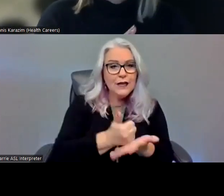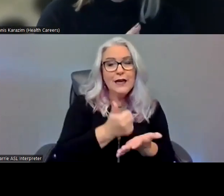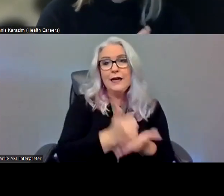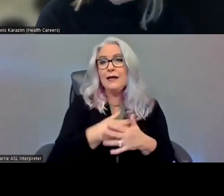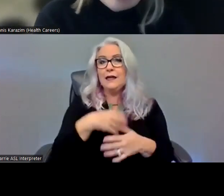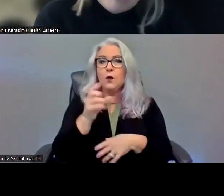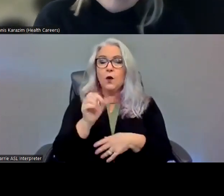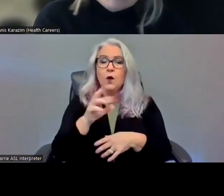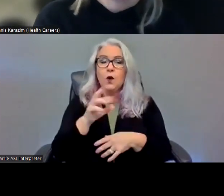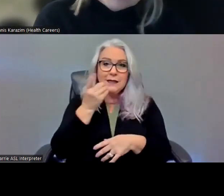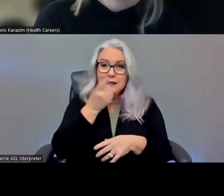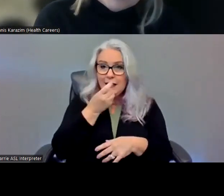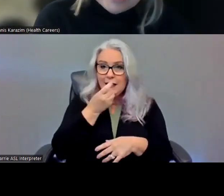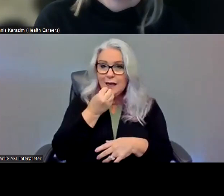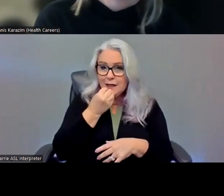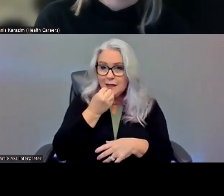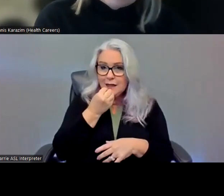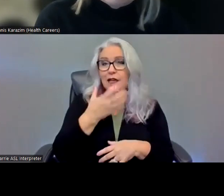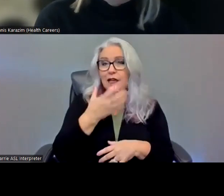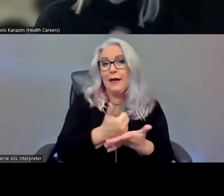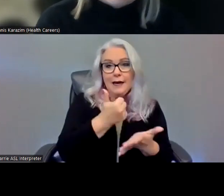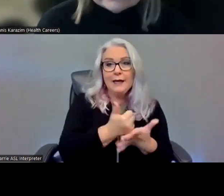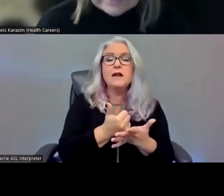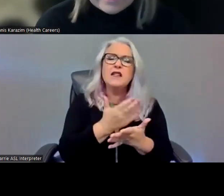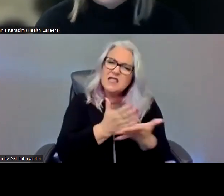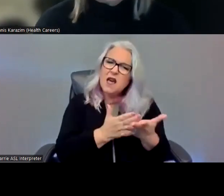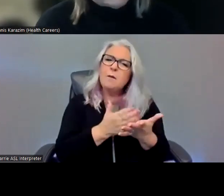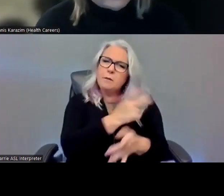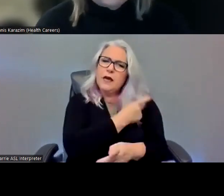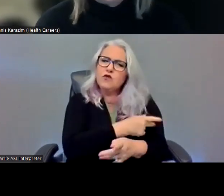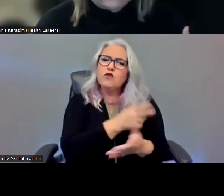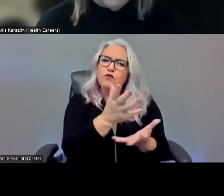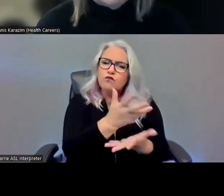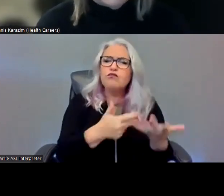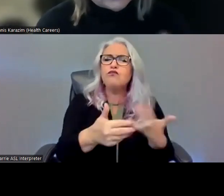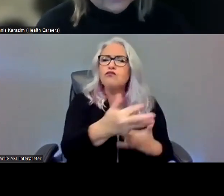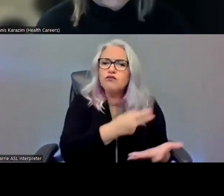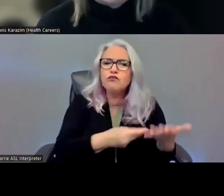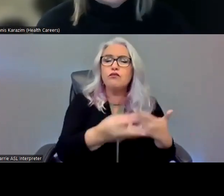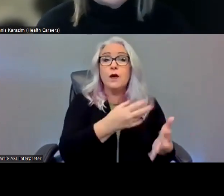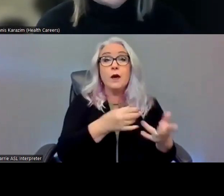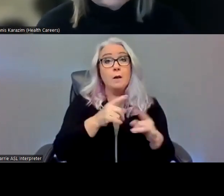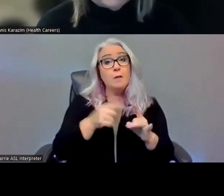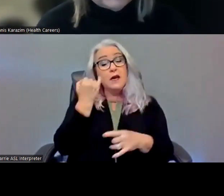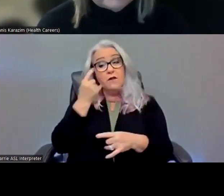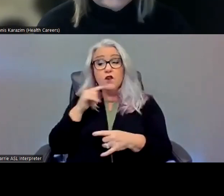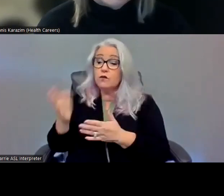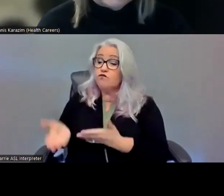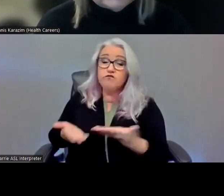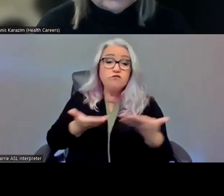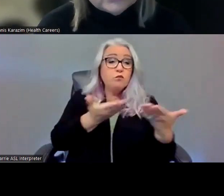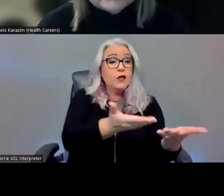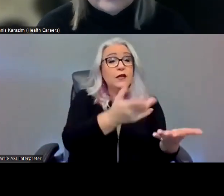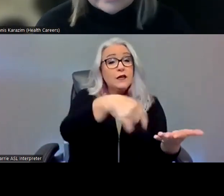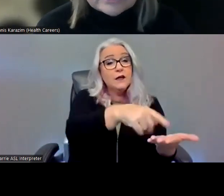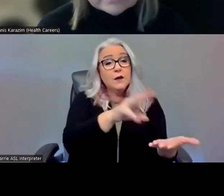has some patient interaction, but not a lot. But still, if you're delivering meals to